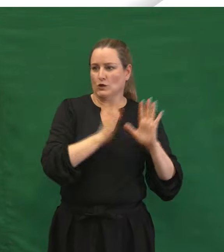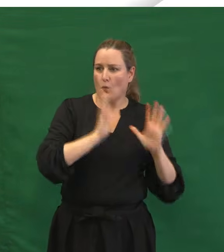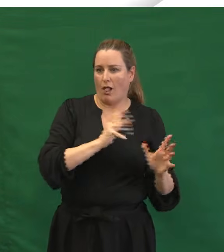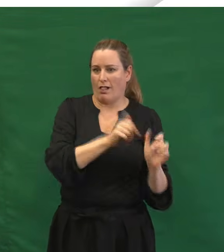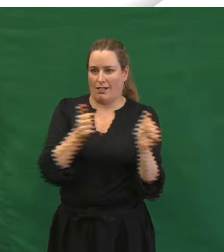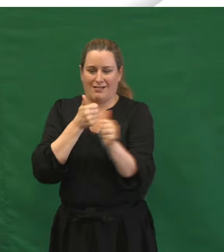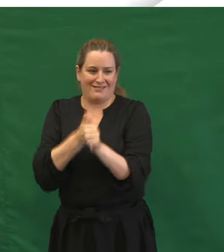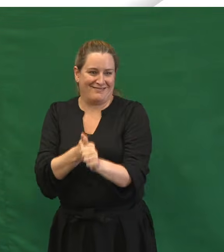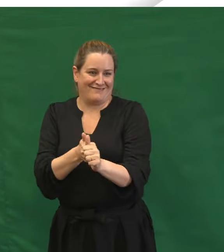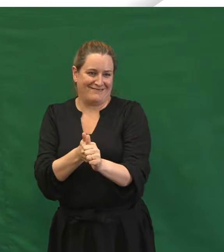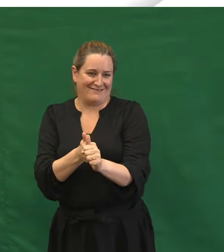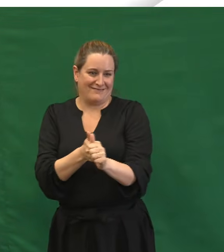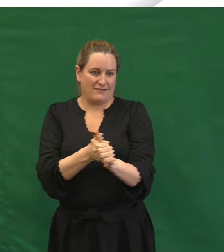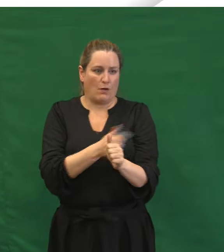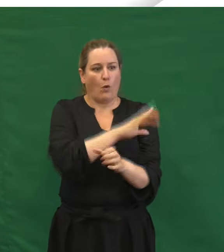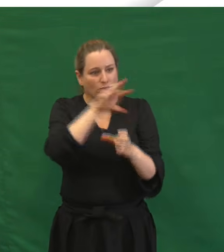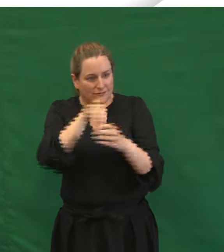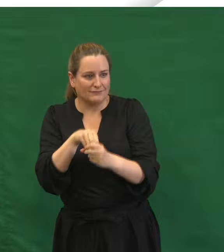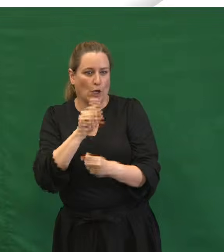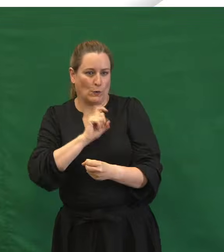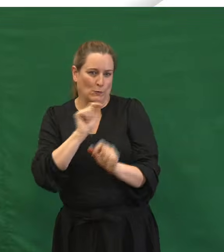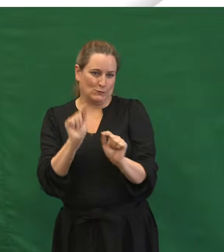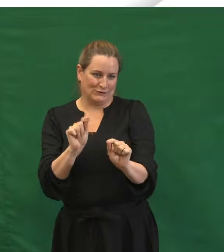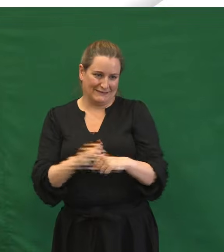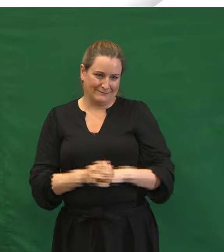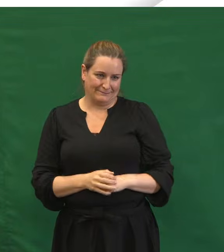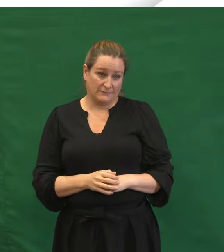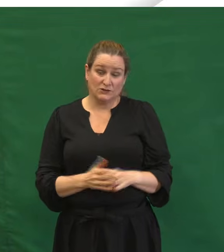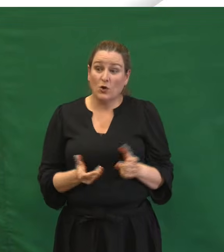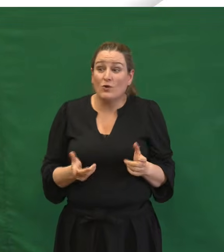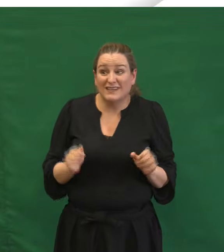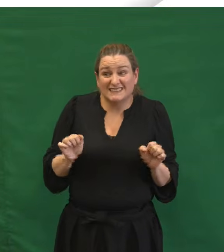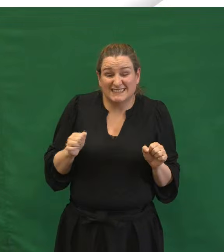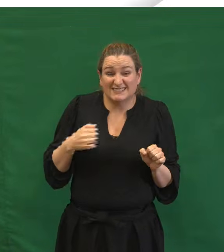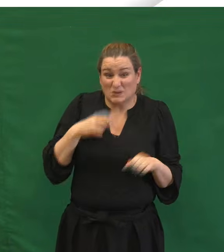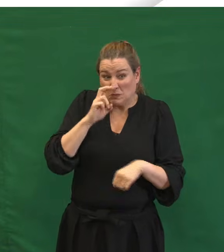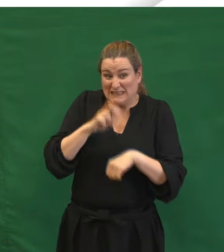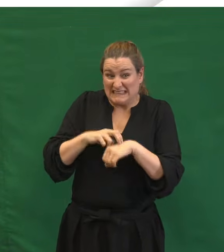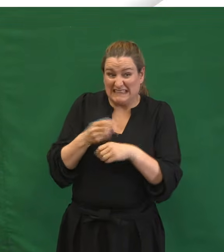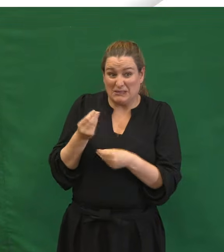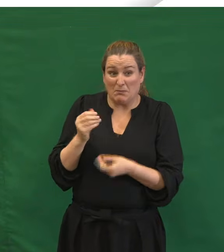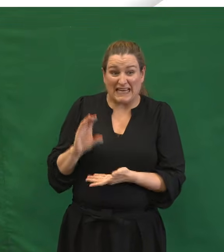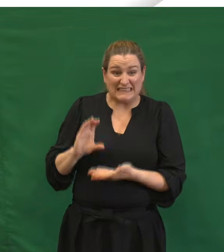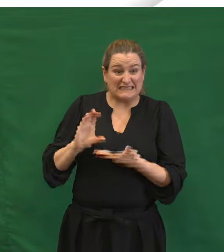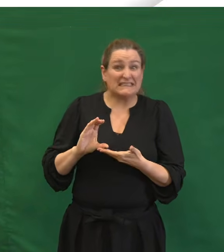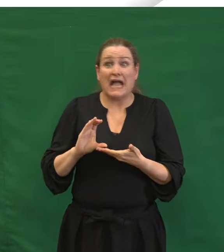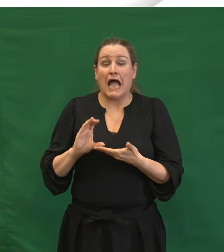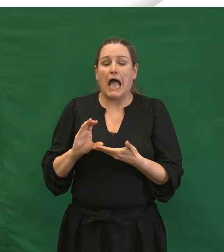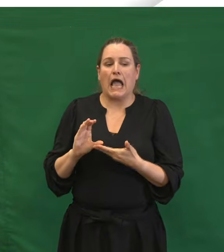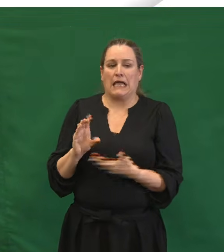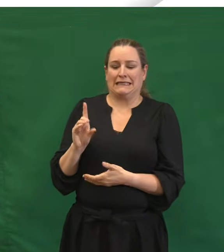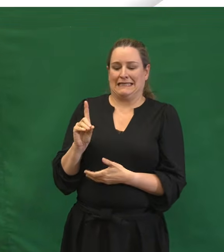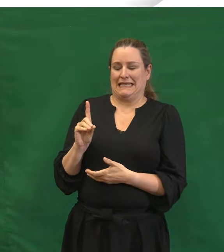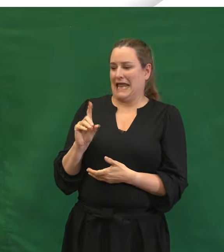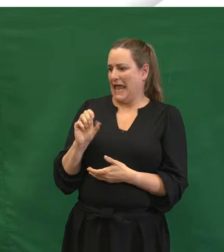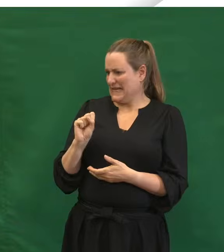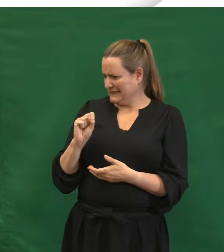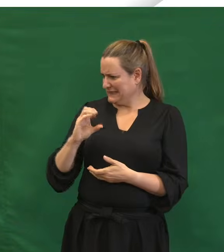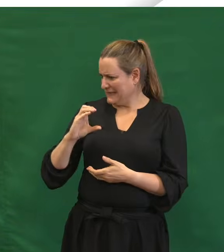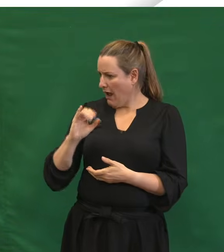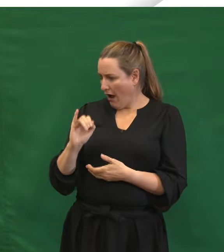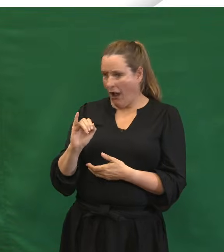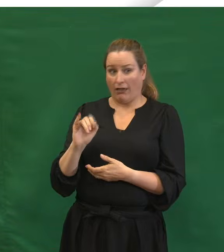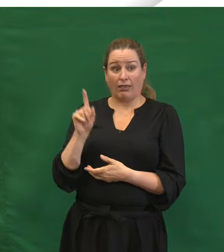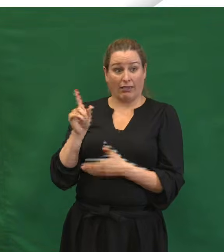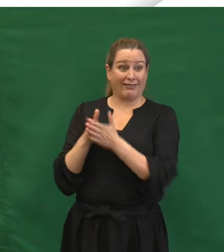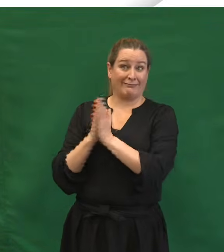that, the other question in terms of how to get infrastructure there, you need funding. And for that, we are thankful for the DSCI. Since sign language is now official language, we